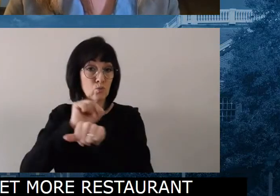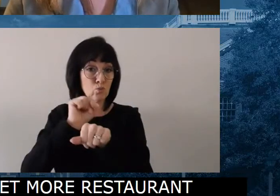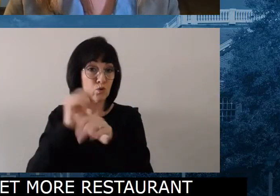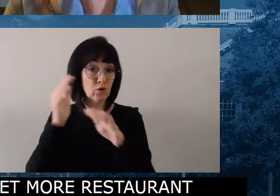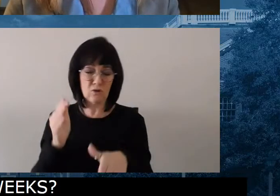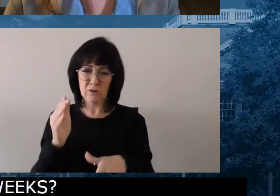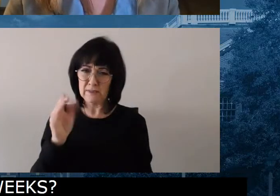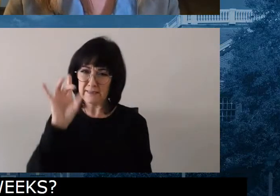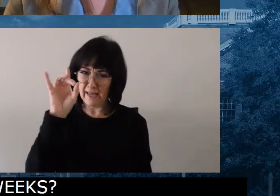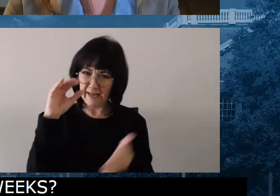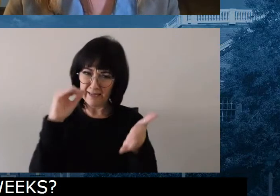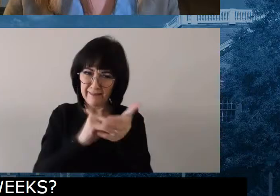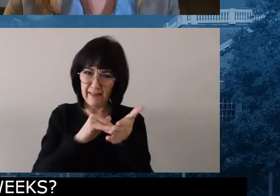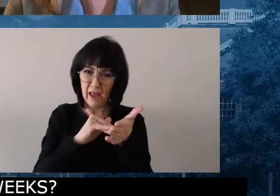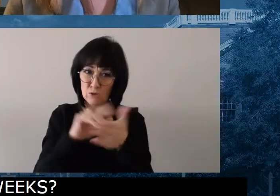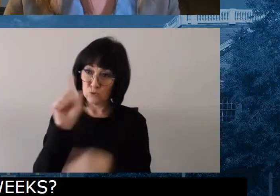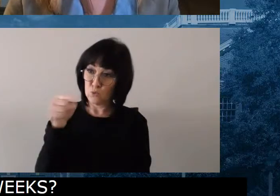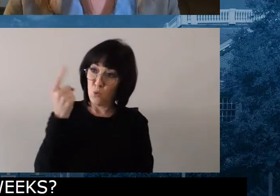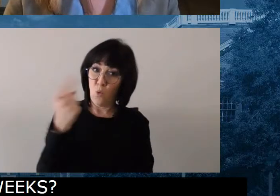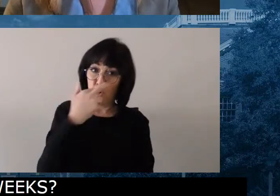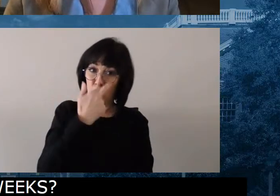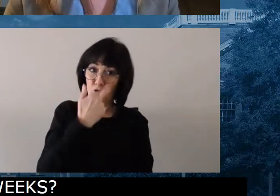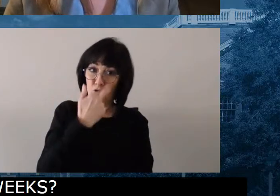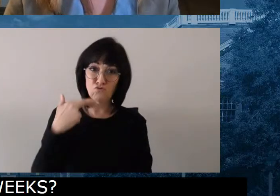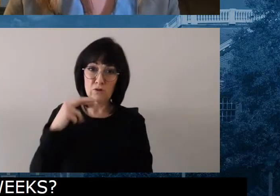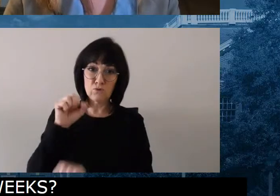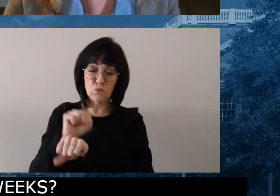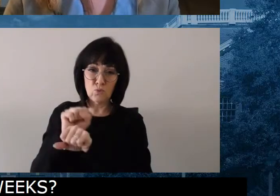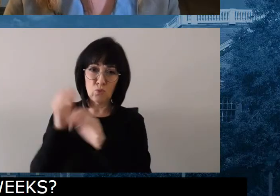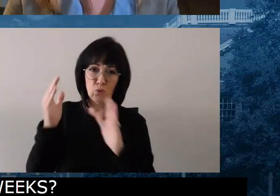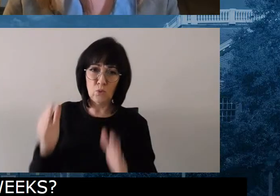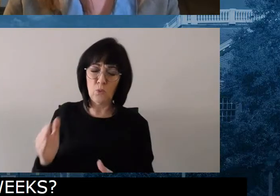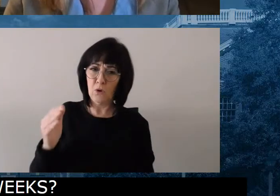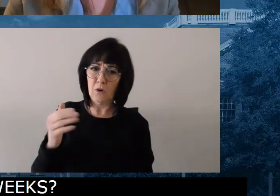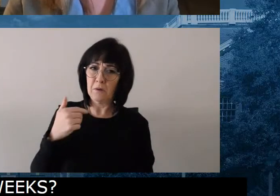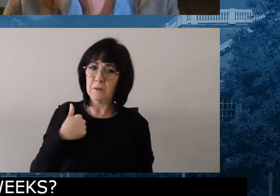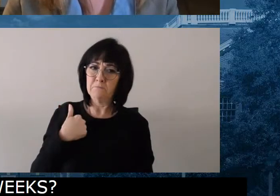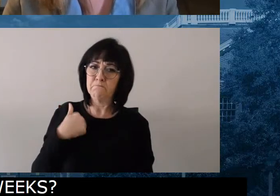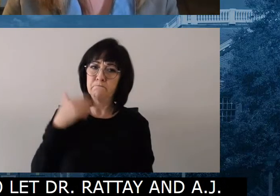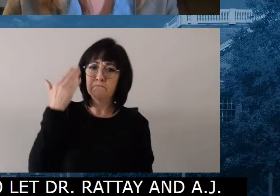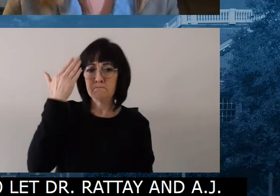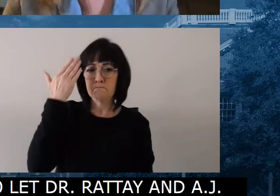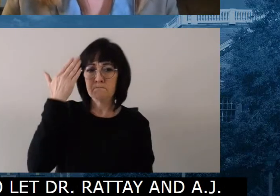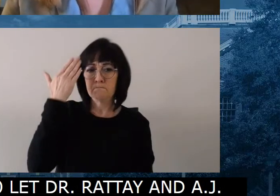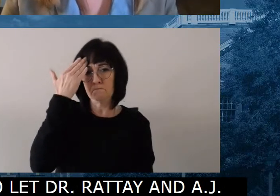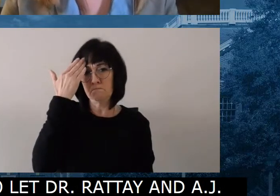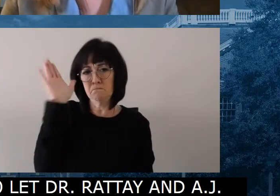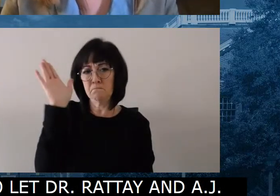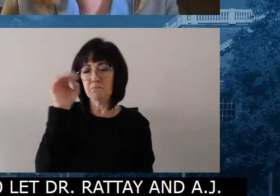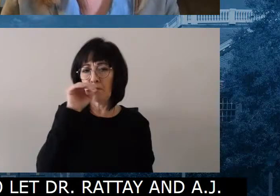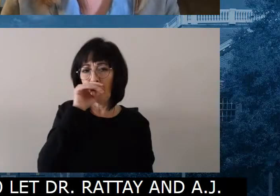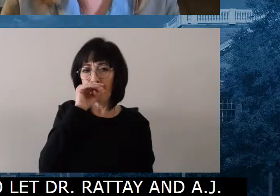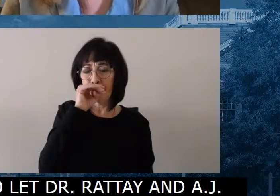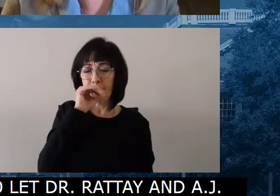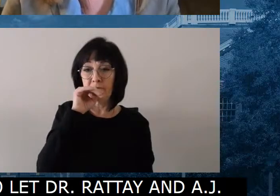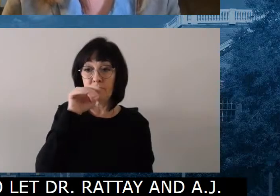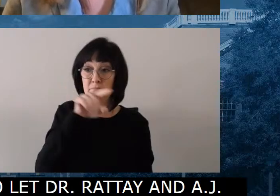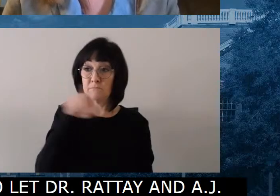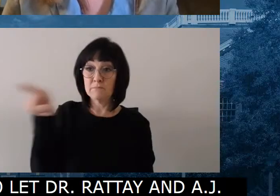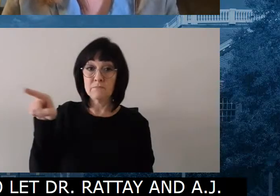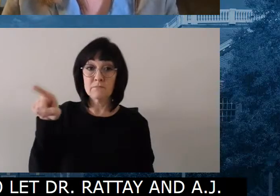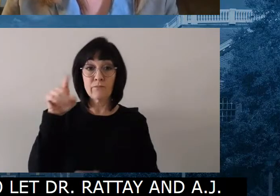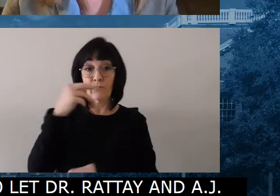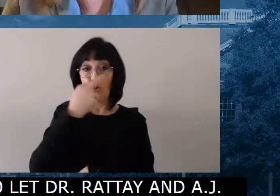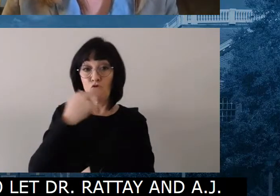did 8,000, but I know that getting these workers vaccinated is critically